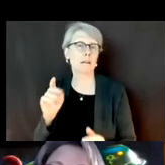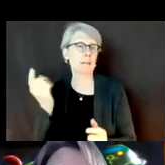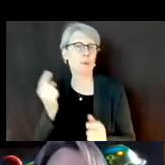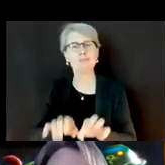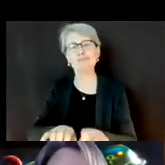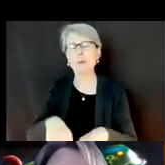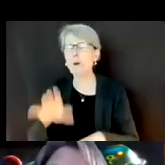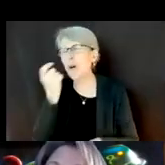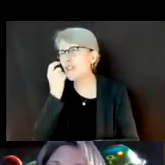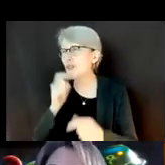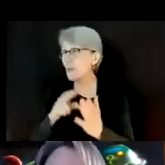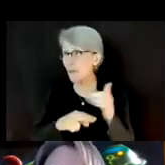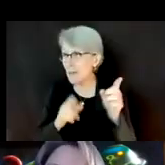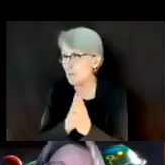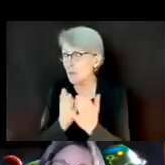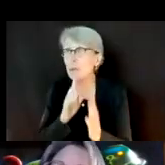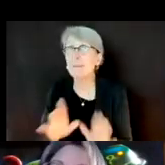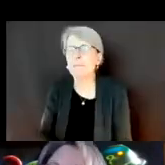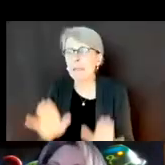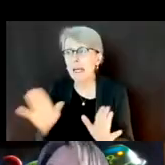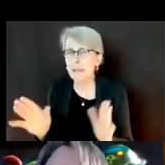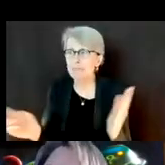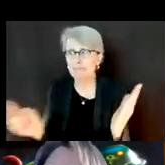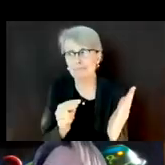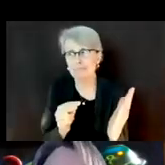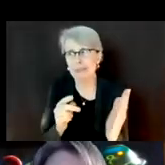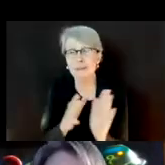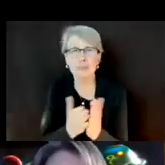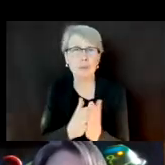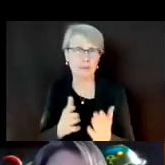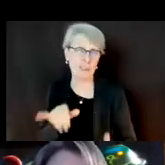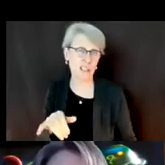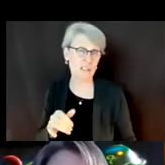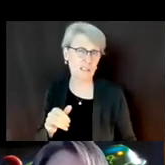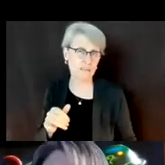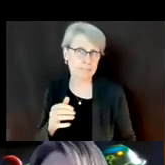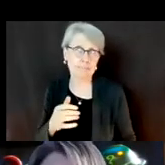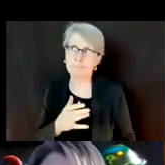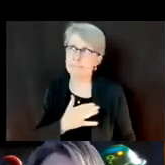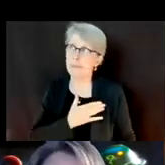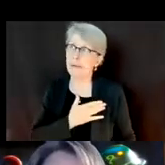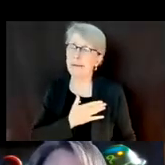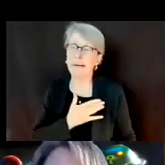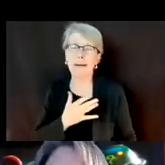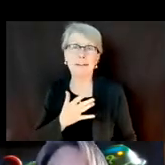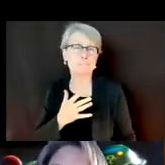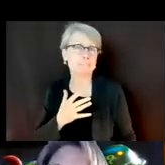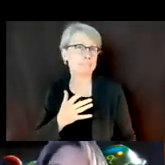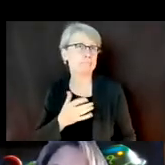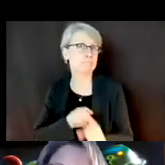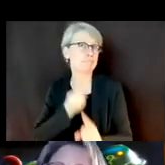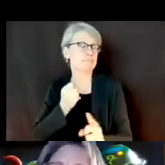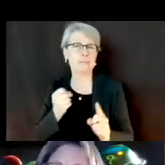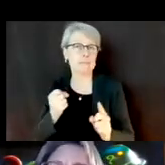really fantastic, you should really check it out. I mean, that's often been a way that I have been introduced to new things. And I